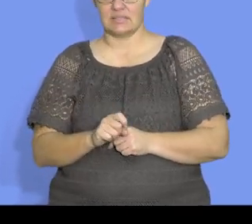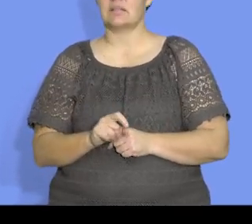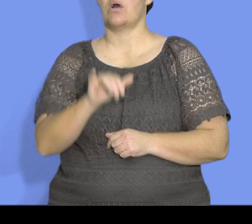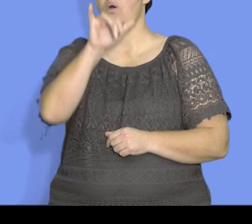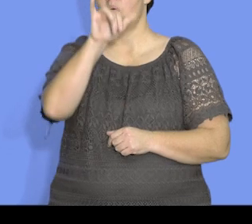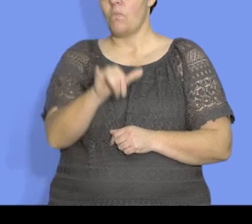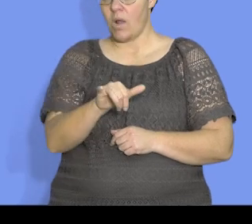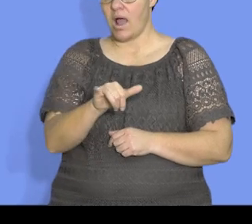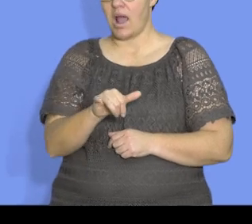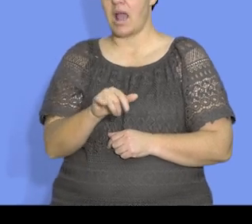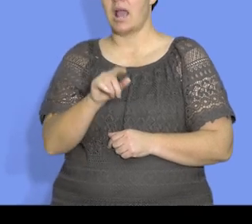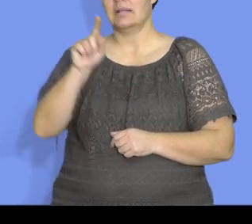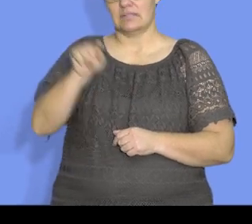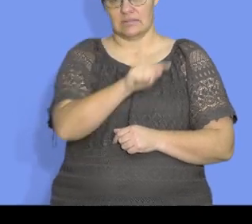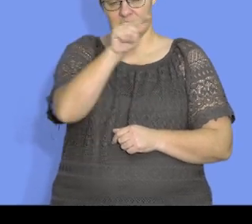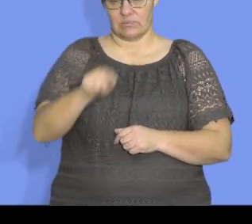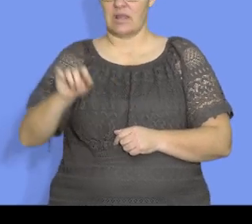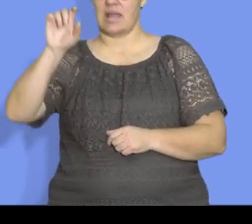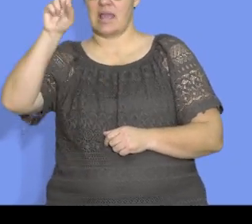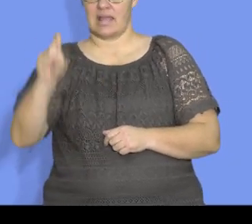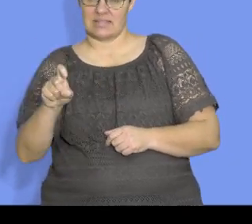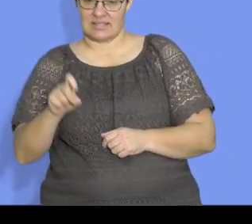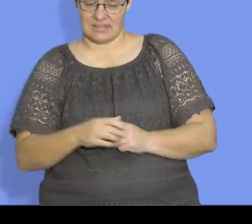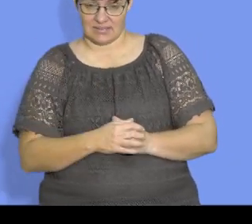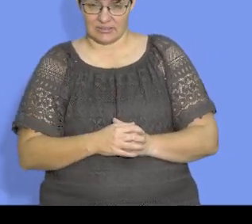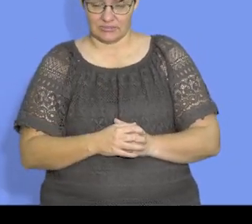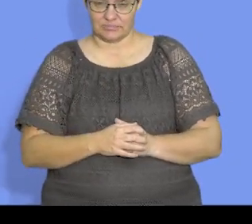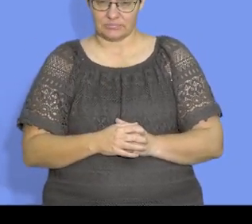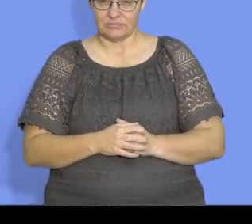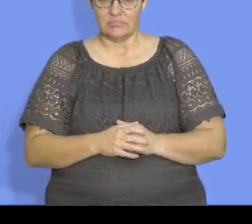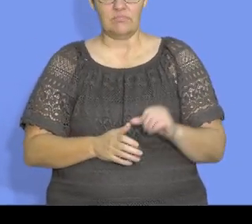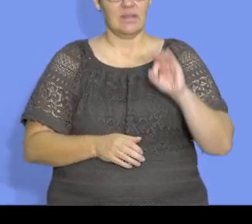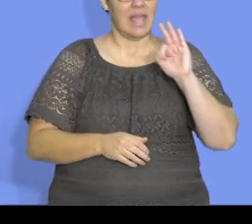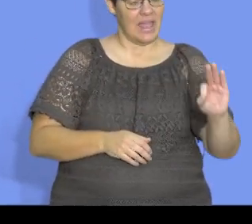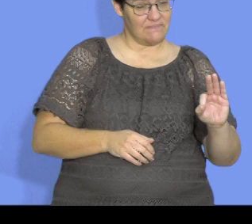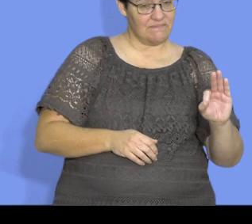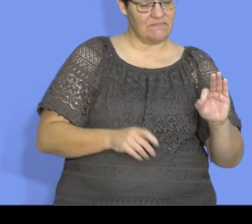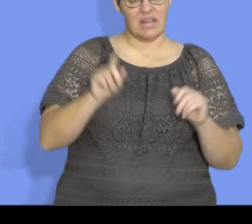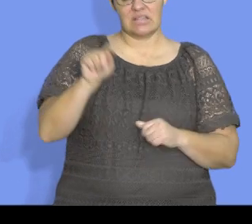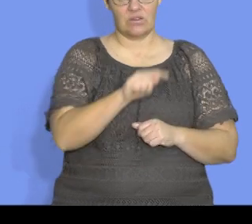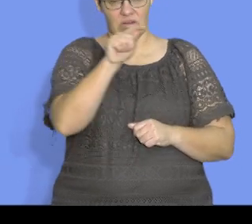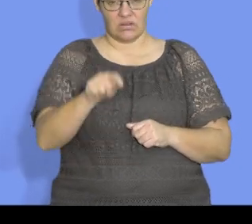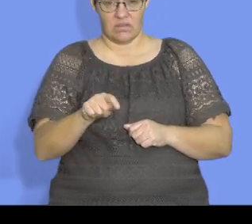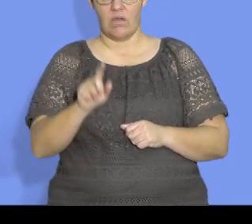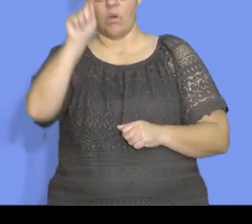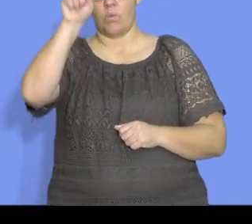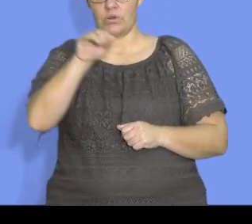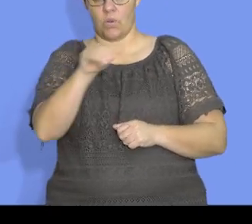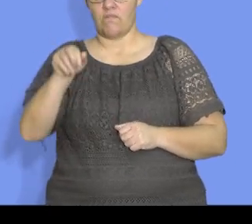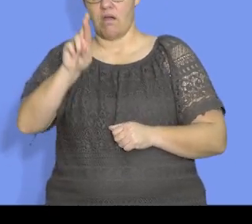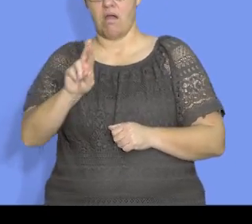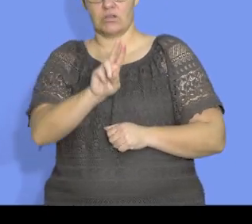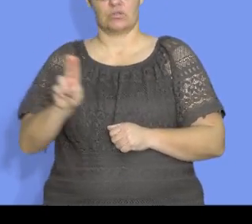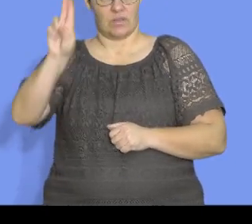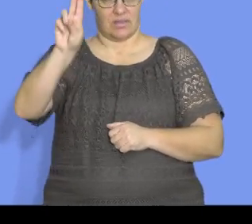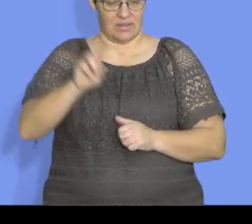can say y is directly proportional to x, which means that f is directly proportional to 1